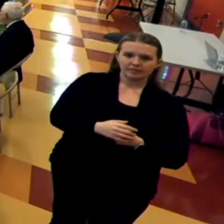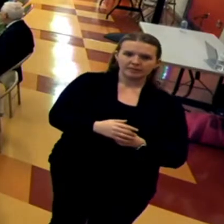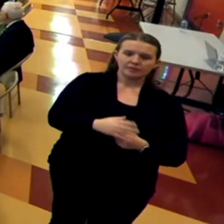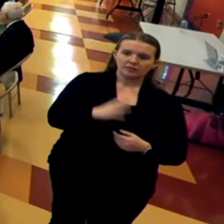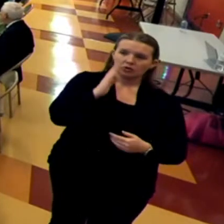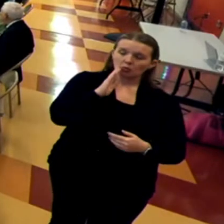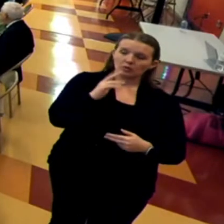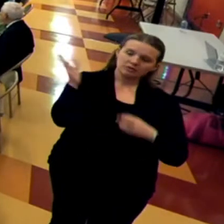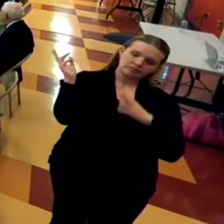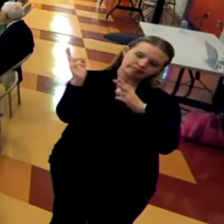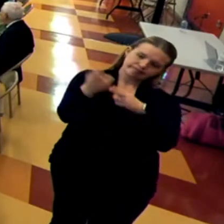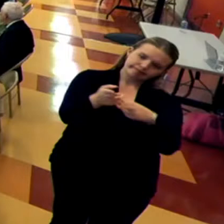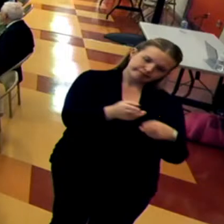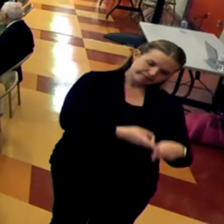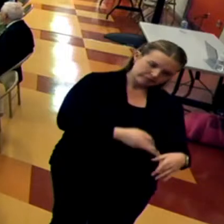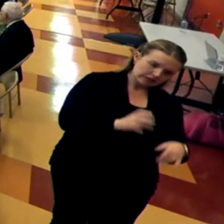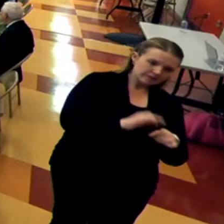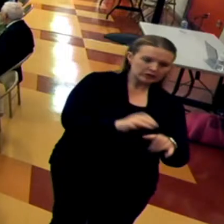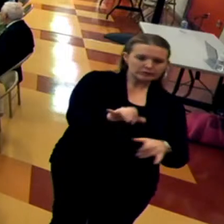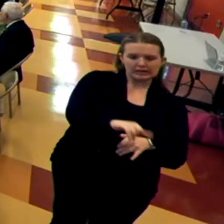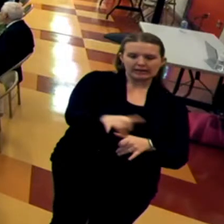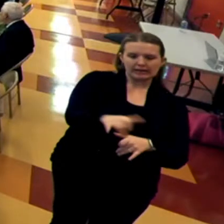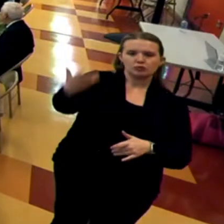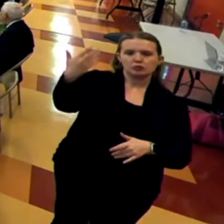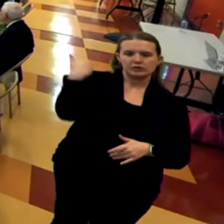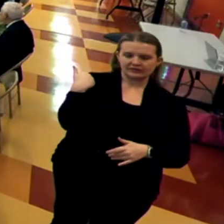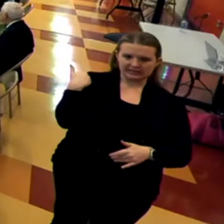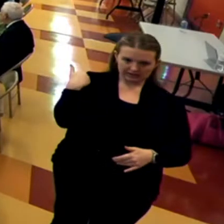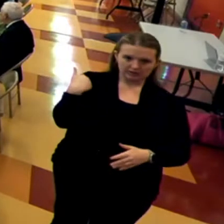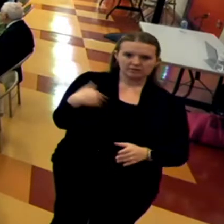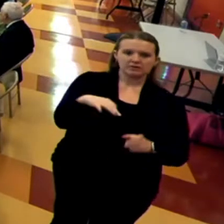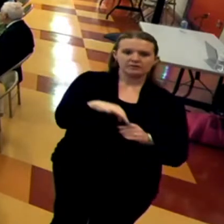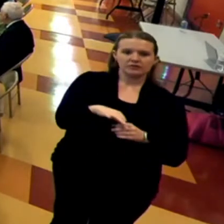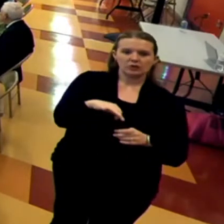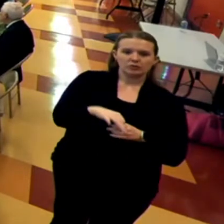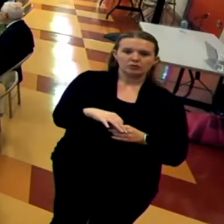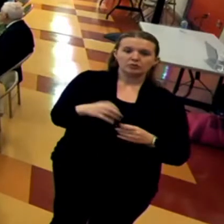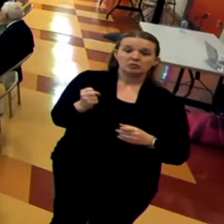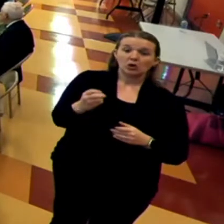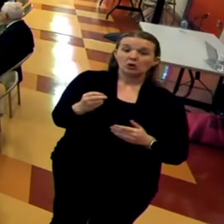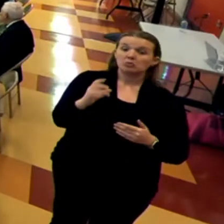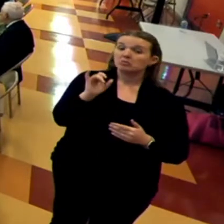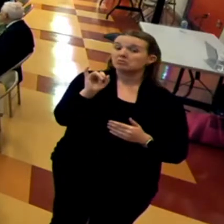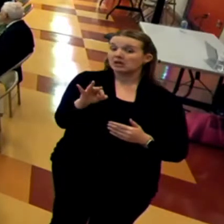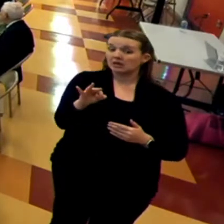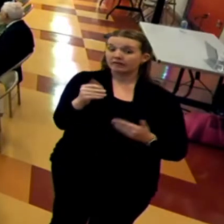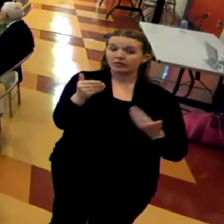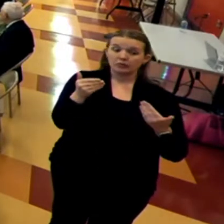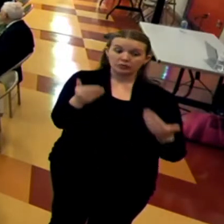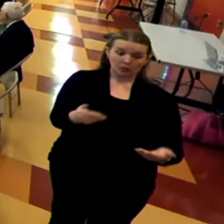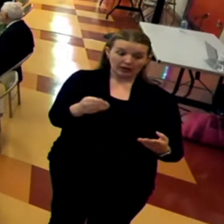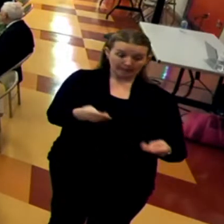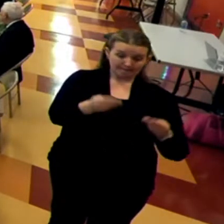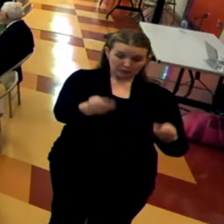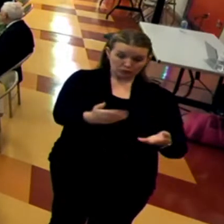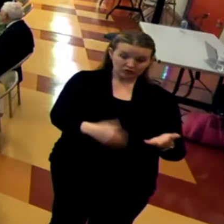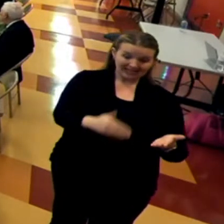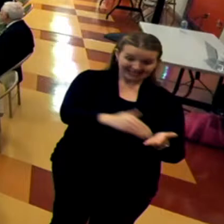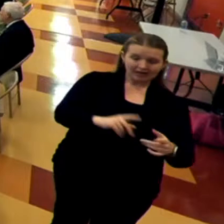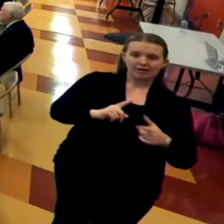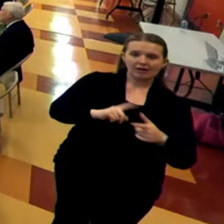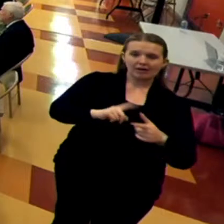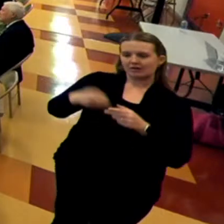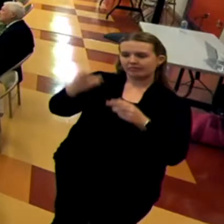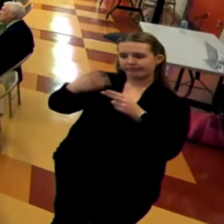call vote as we have done in previous votes. So if you would please restate the motion, and then we will have a roll call